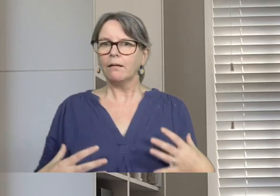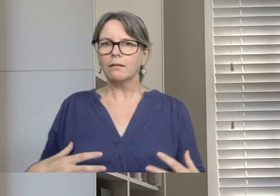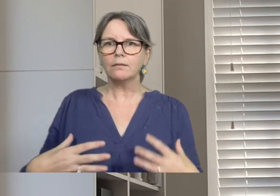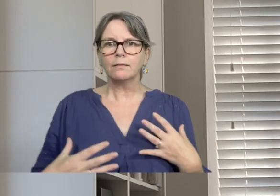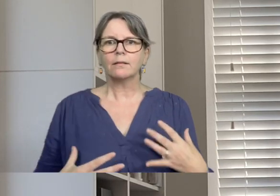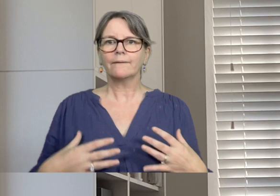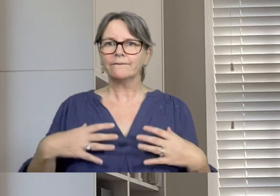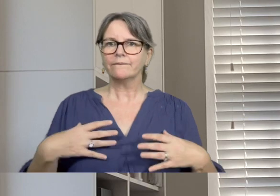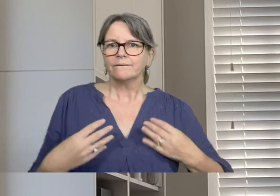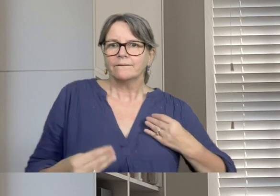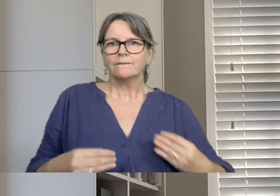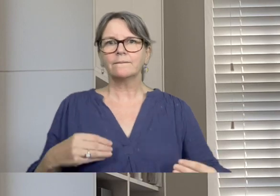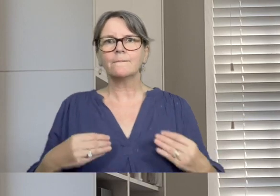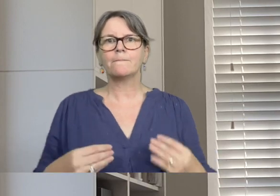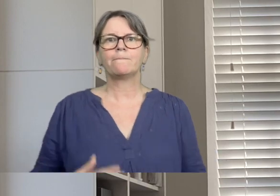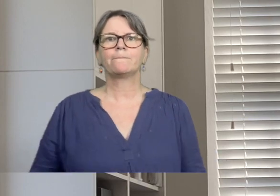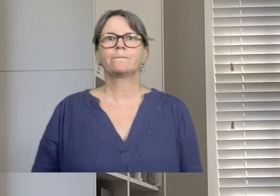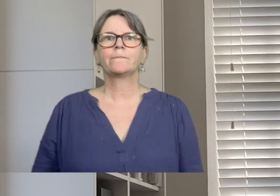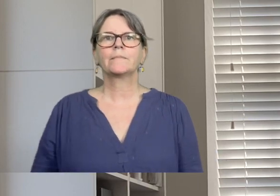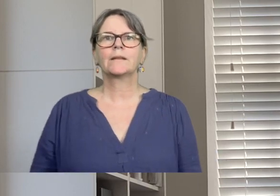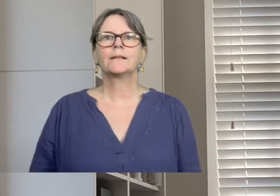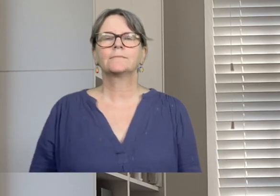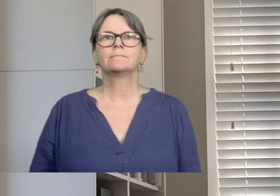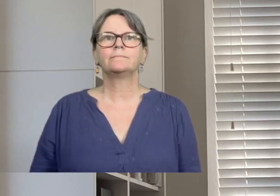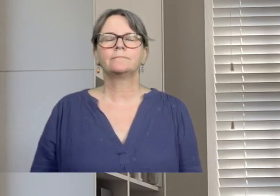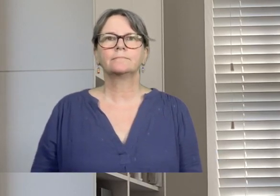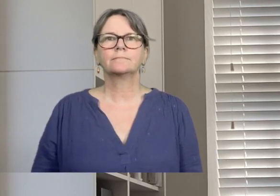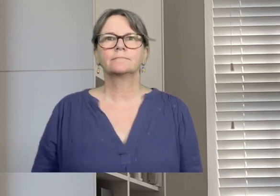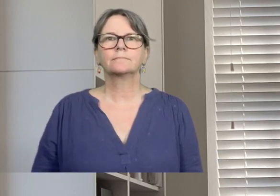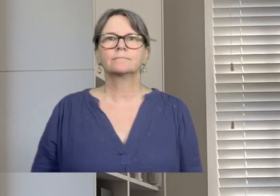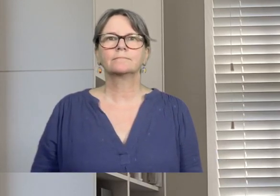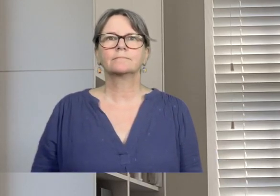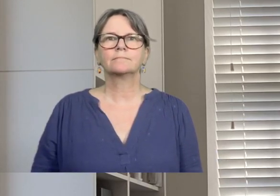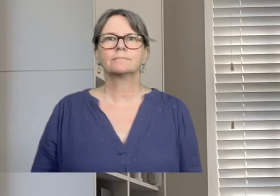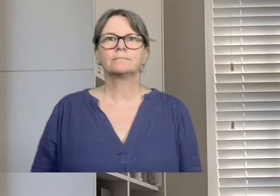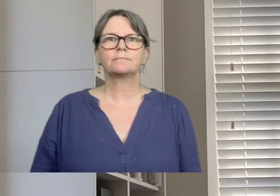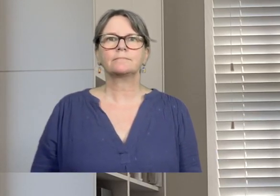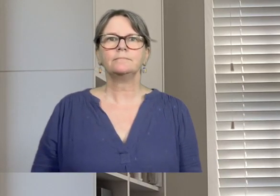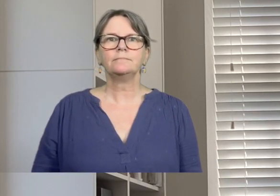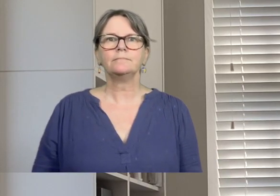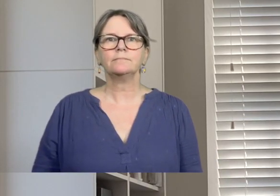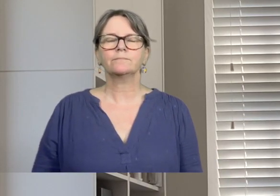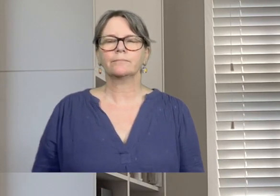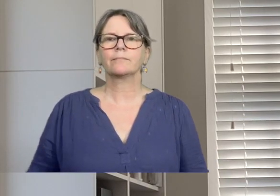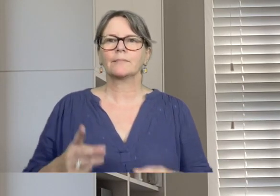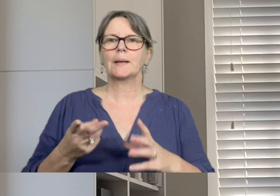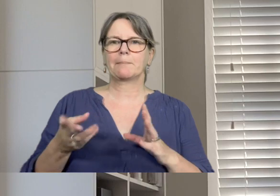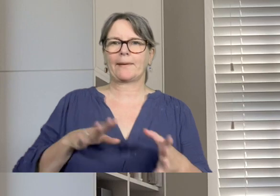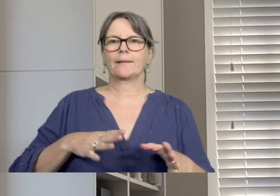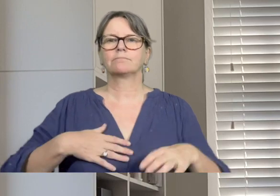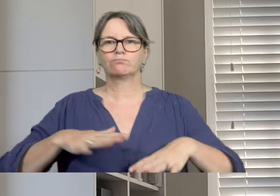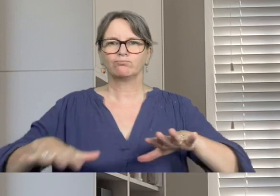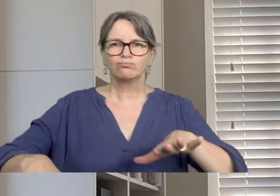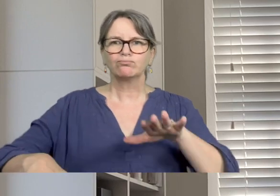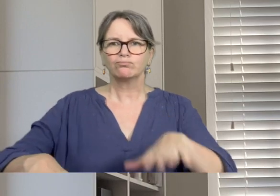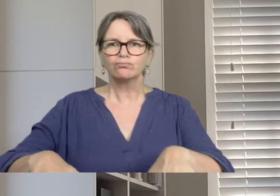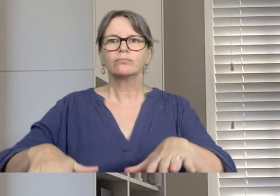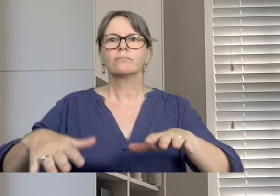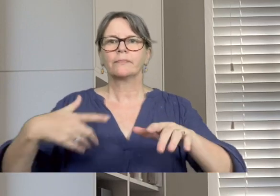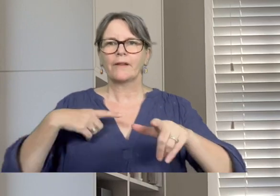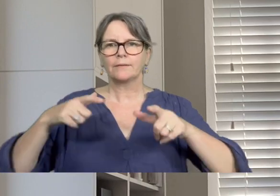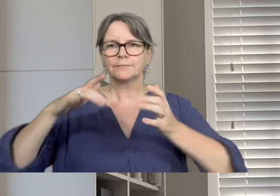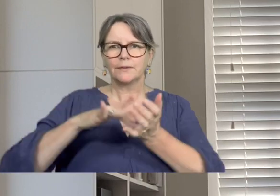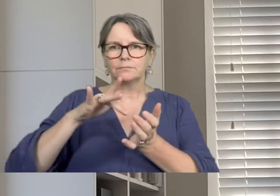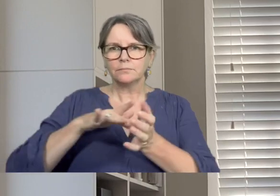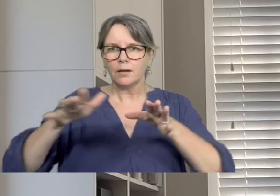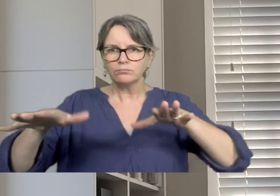Breathing out, allowing that movement to feel really free and mobile. And then we're going to find a centre point. So we're going